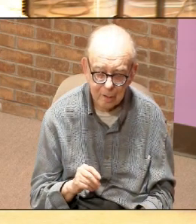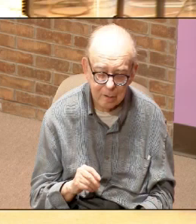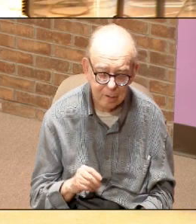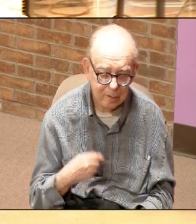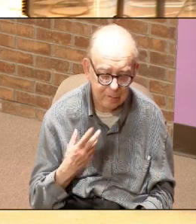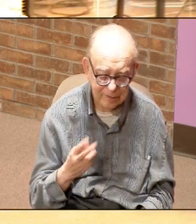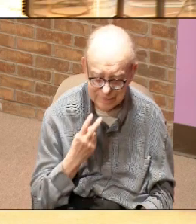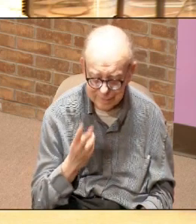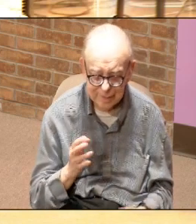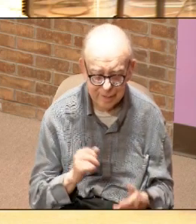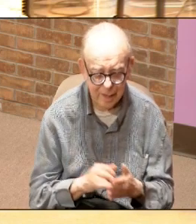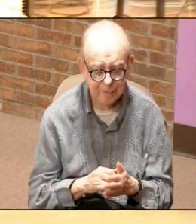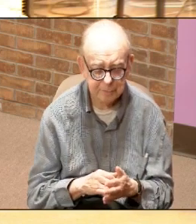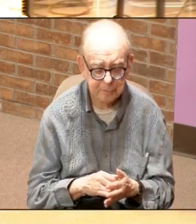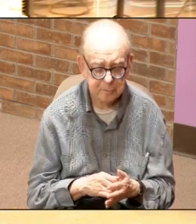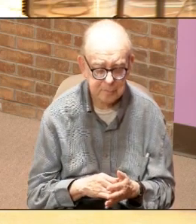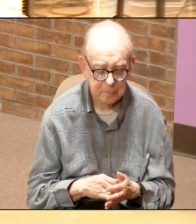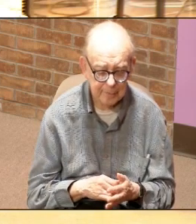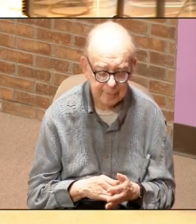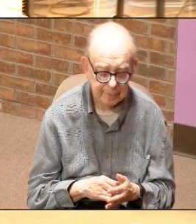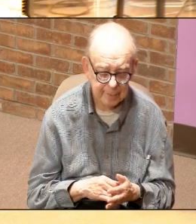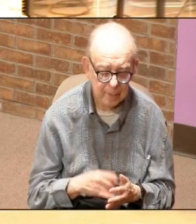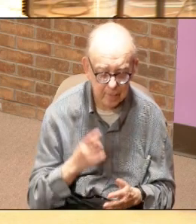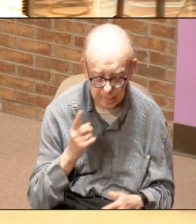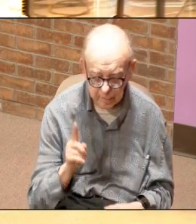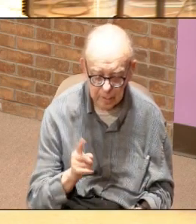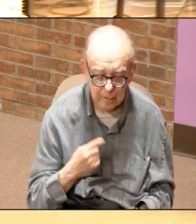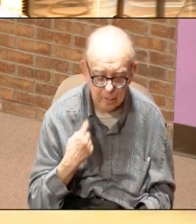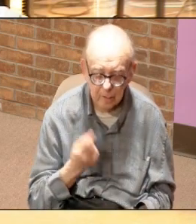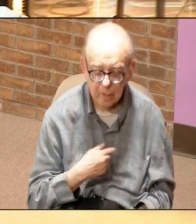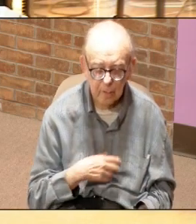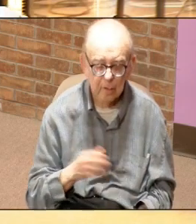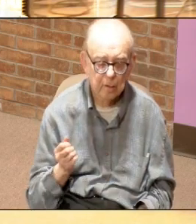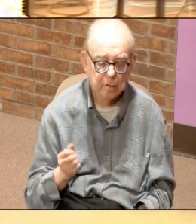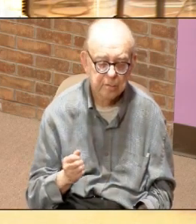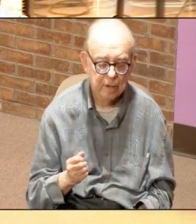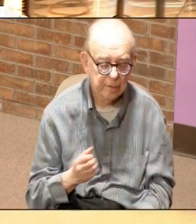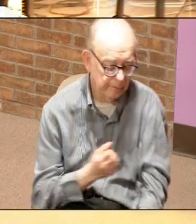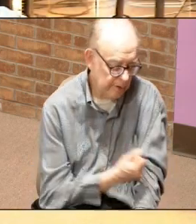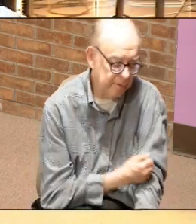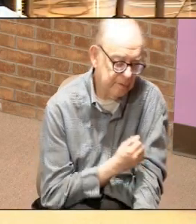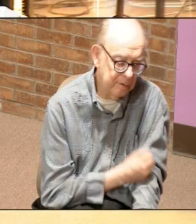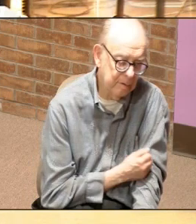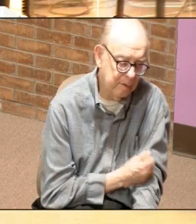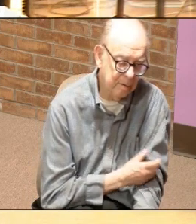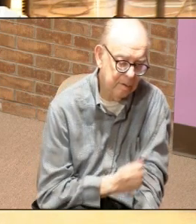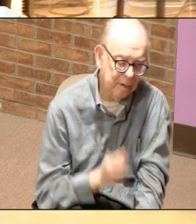We've already seen that. They told us, take the vaccine